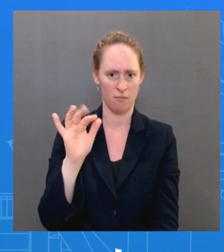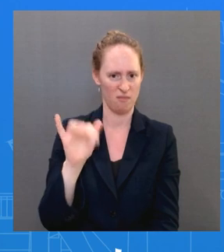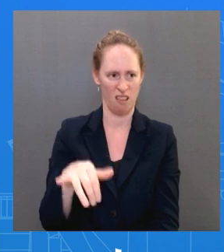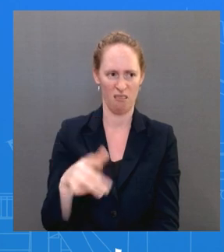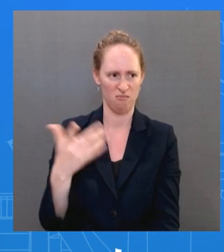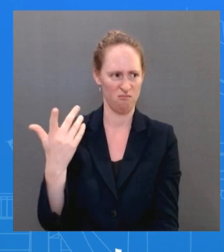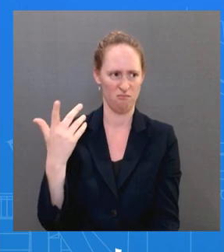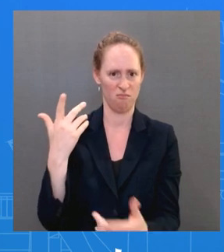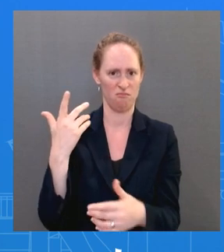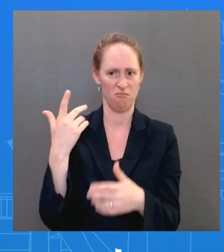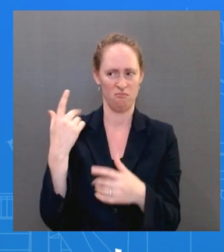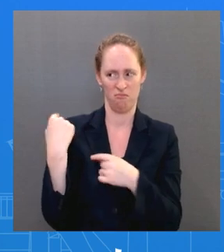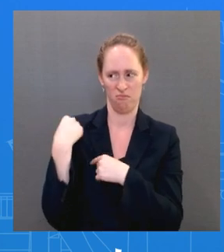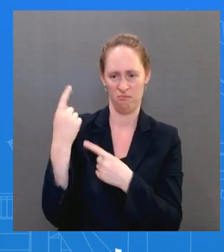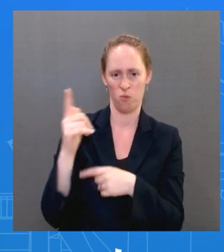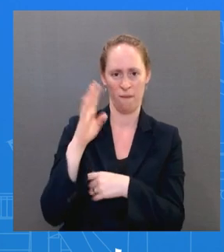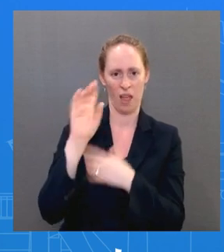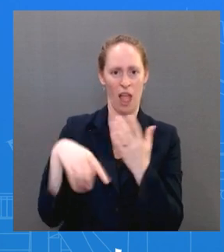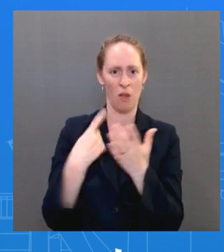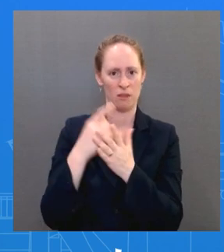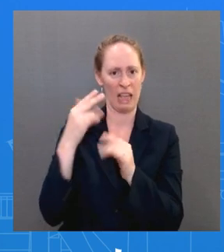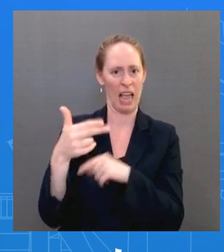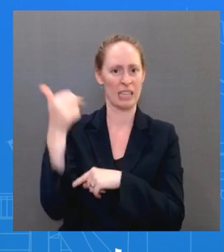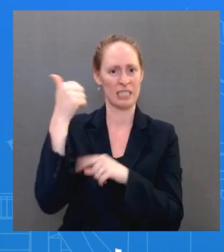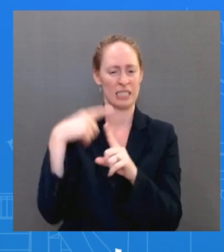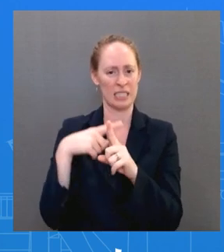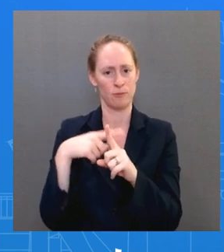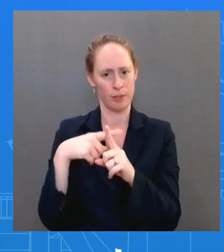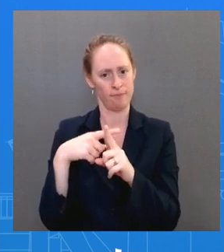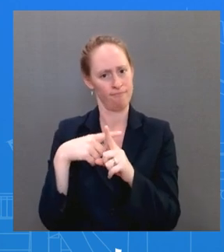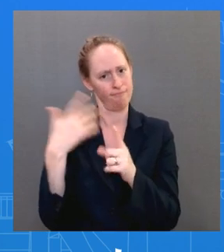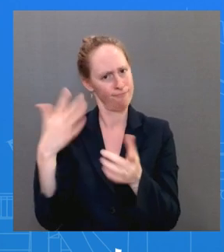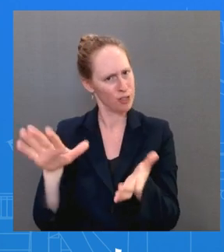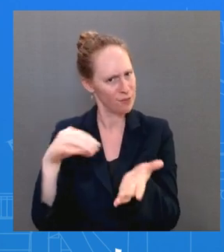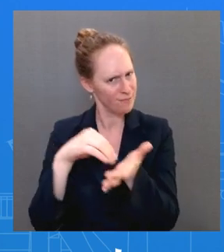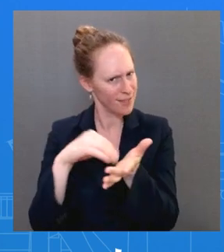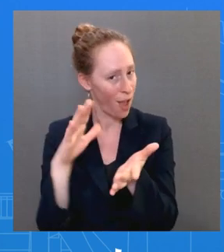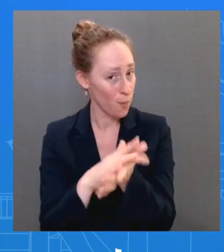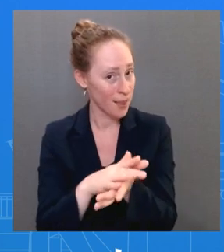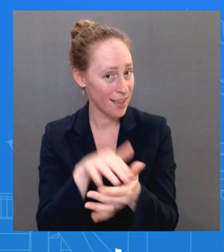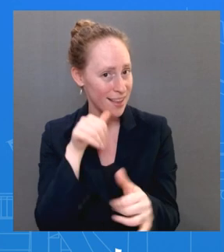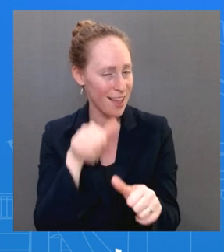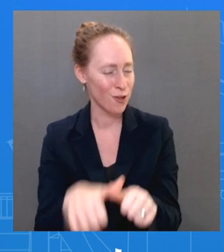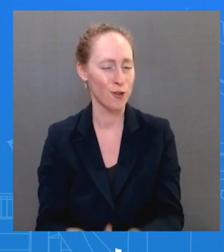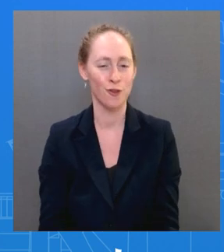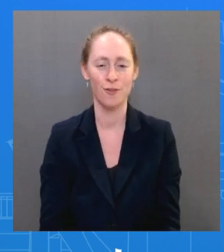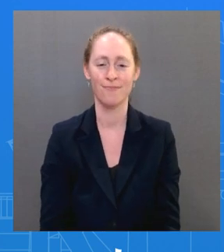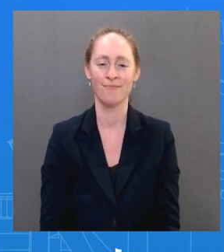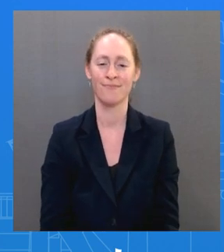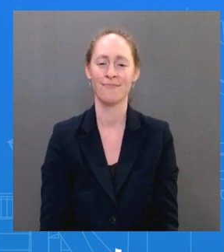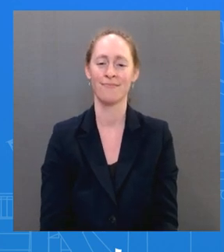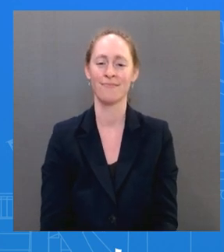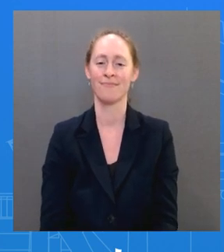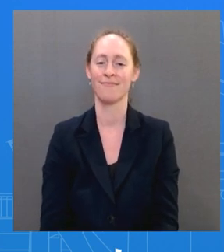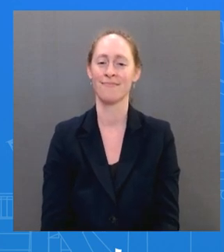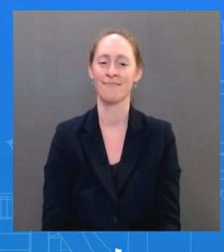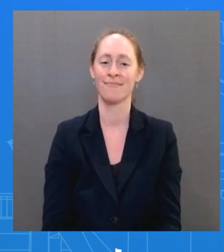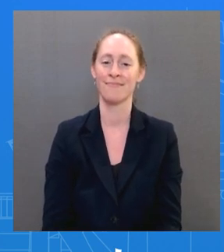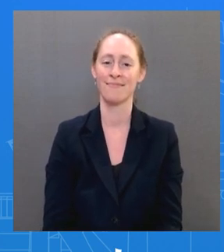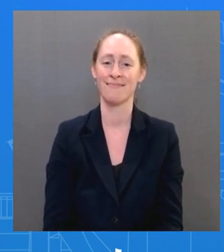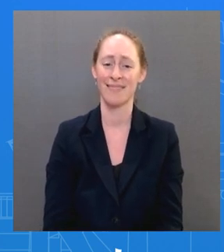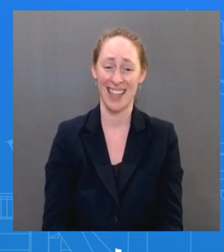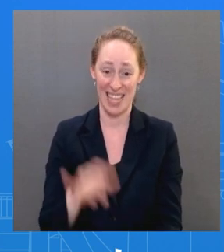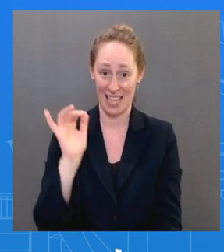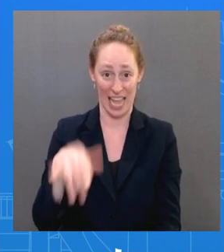And so he noted that as a part of his treatments. But the president has had no fevers. 99.4 is the